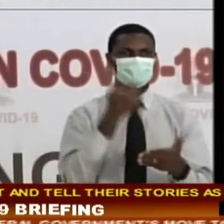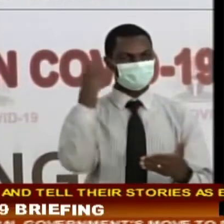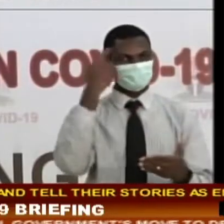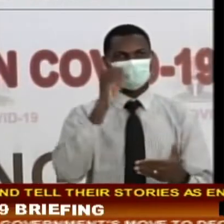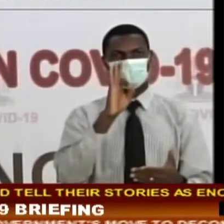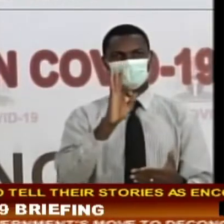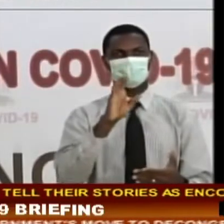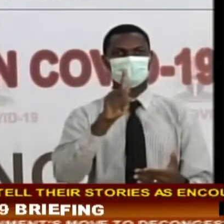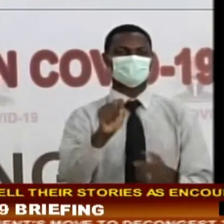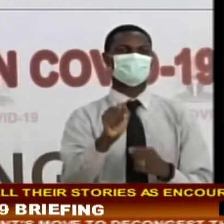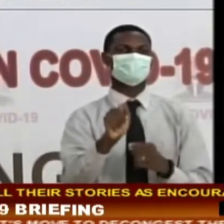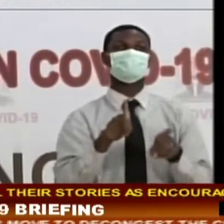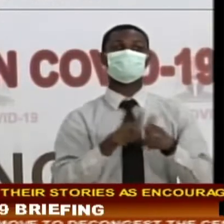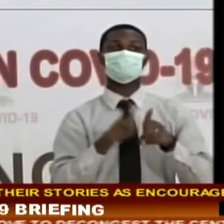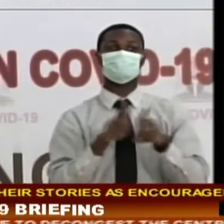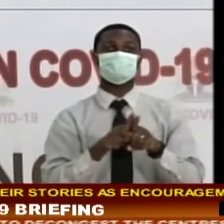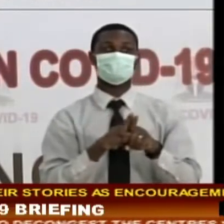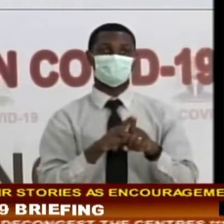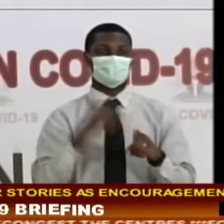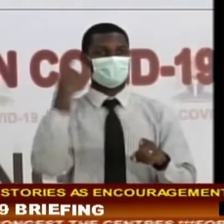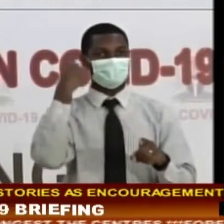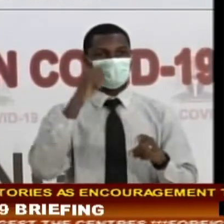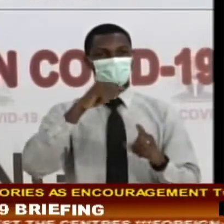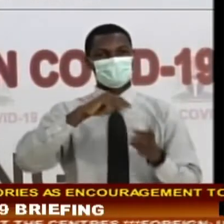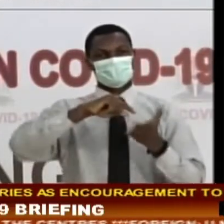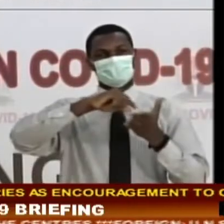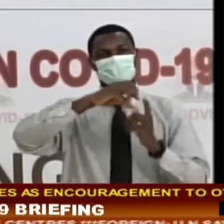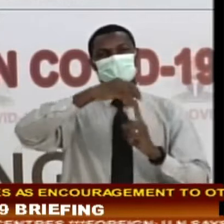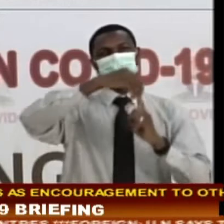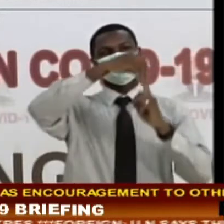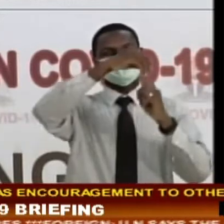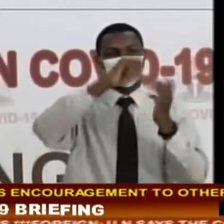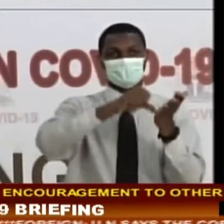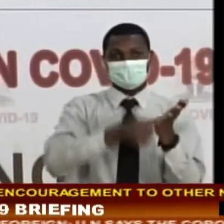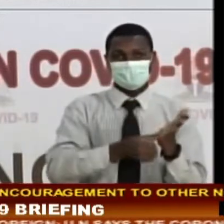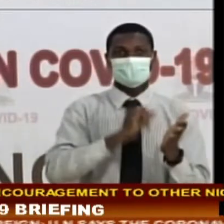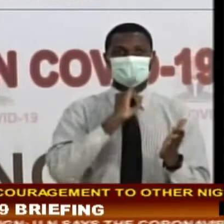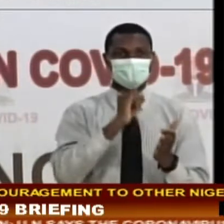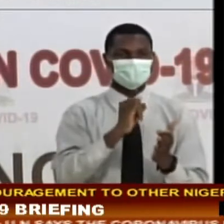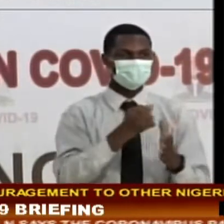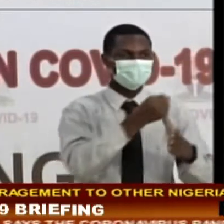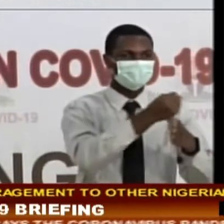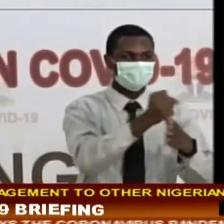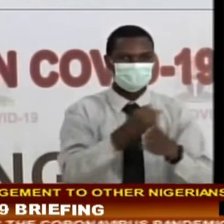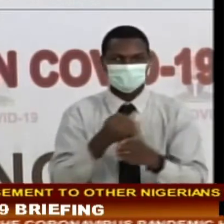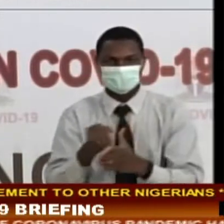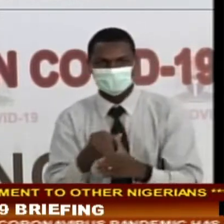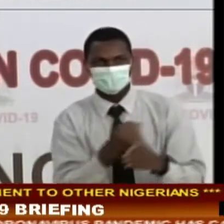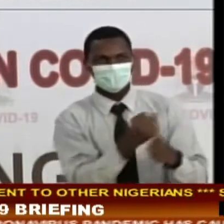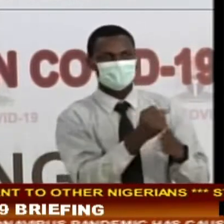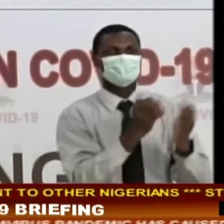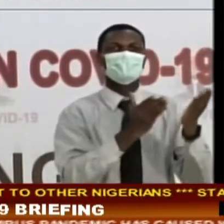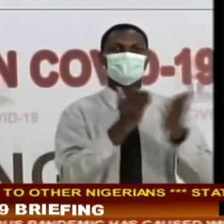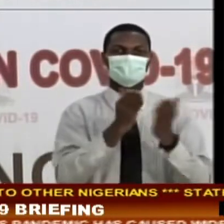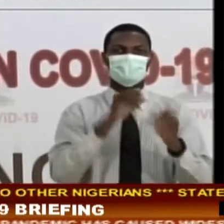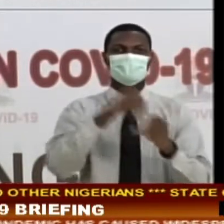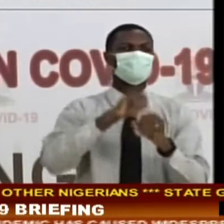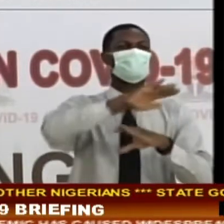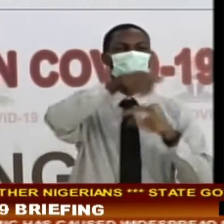also slated for special emphasis is the delivery of routine service in all our hospitals in